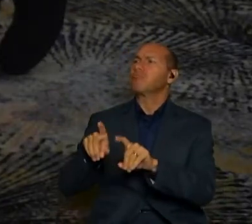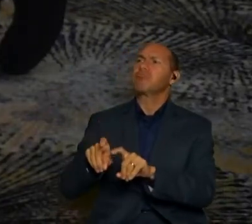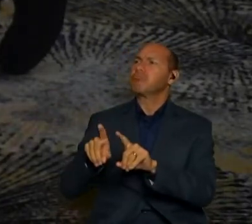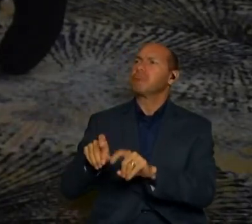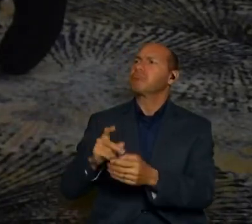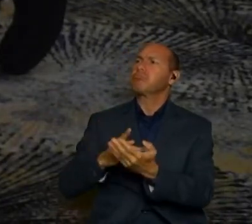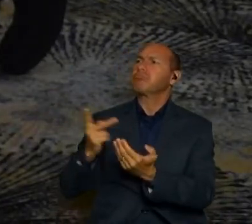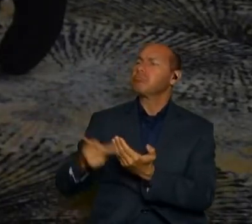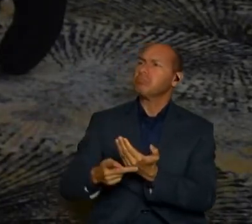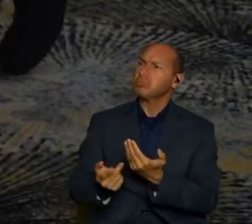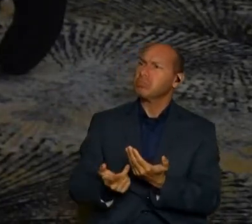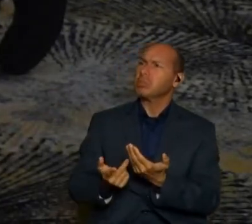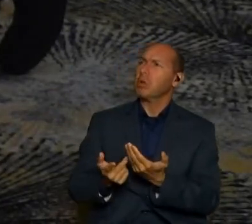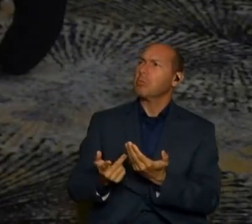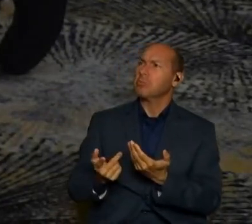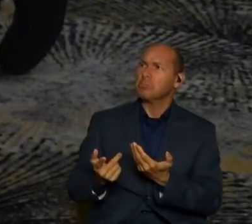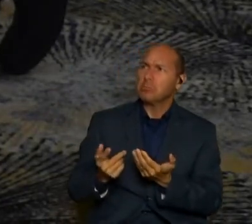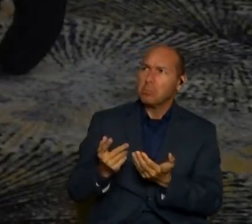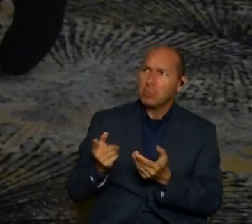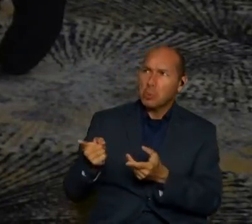giving you some feedback, or